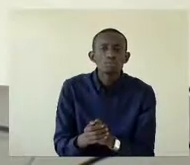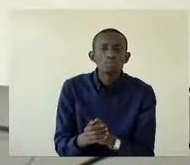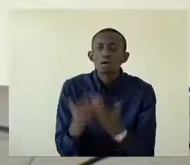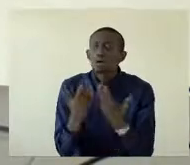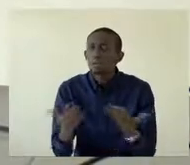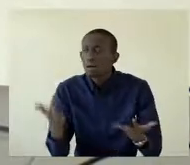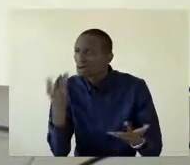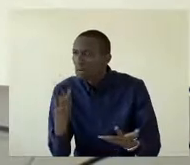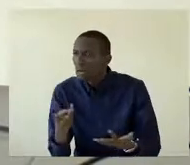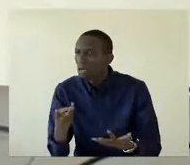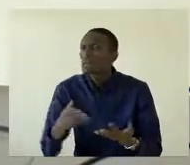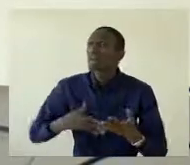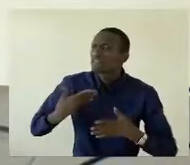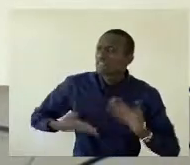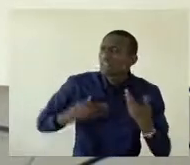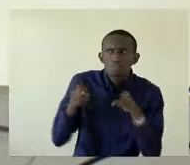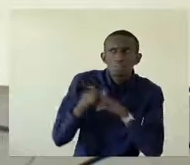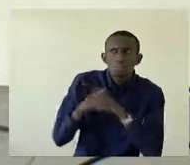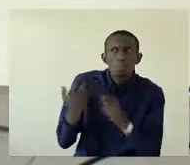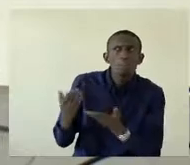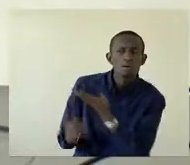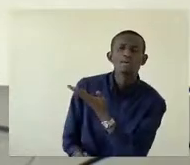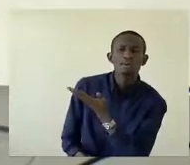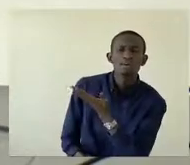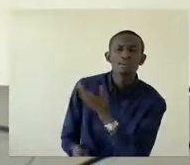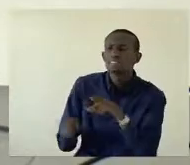like this boy, or like this child, or like this girl?